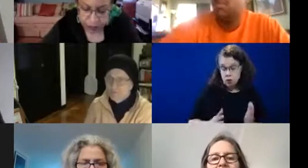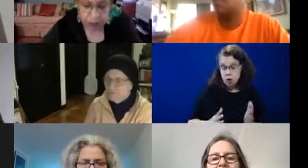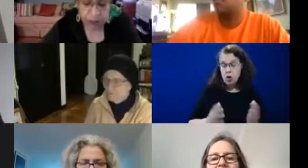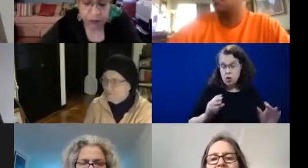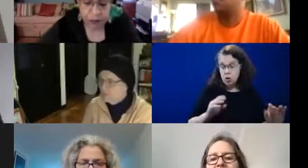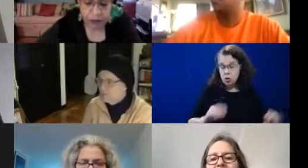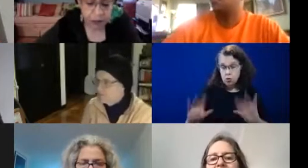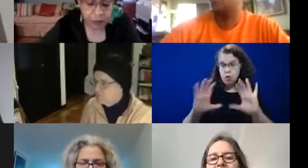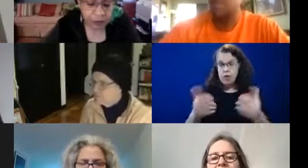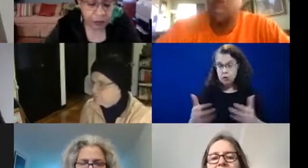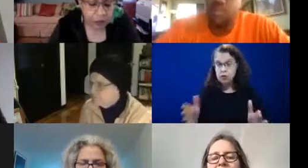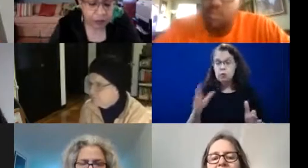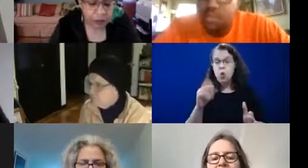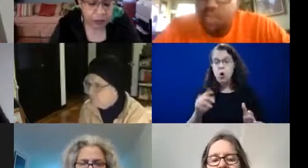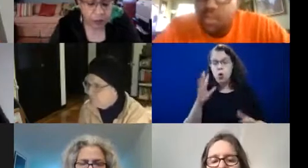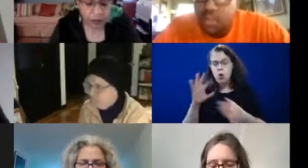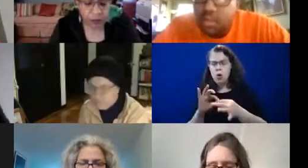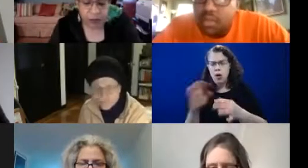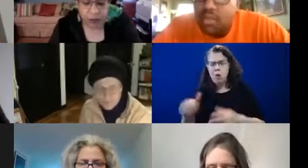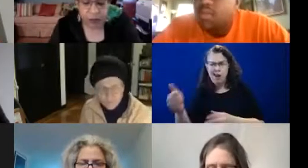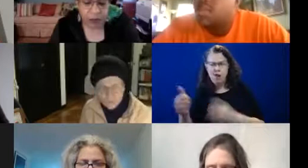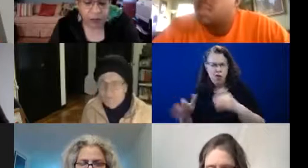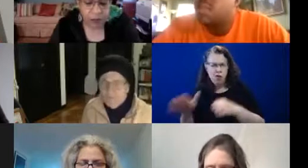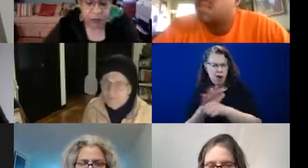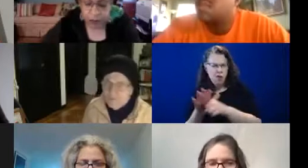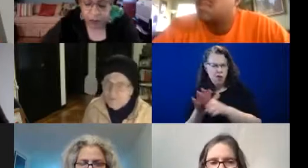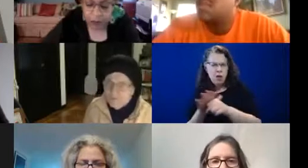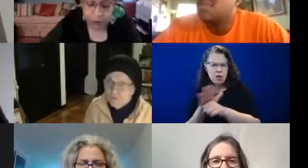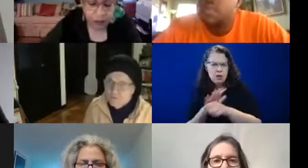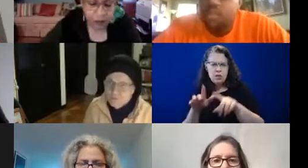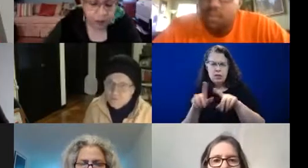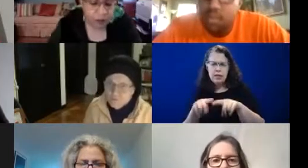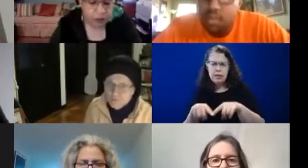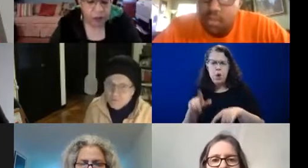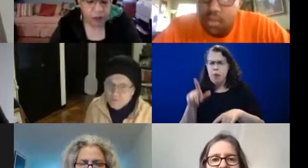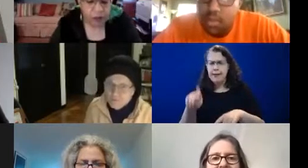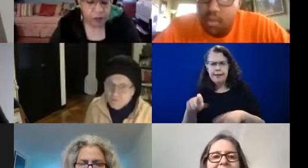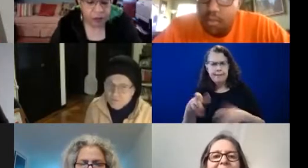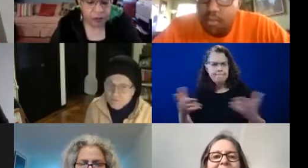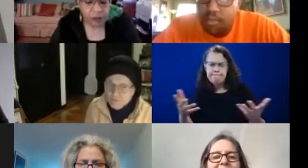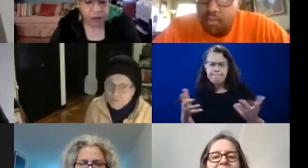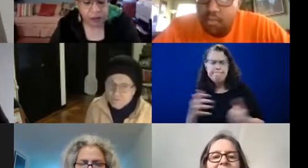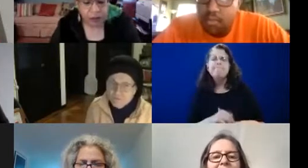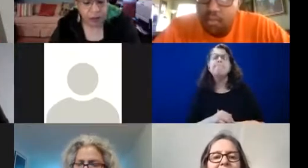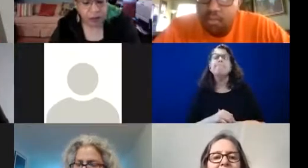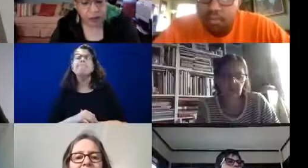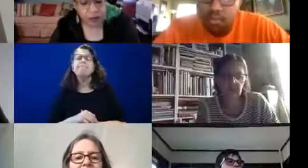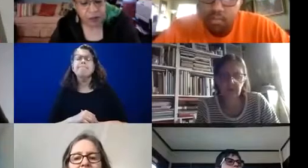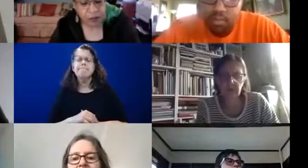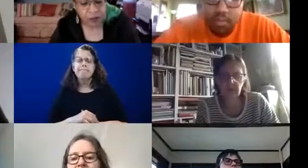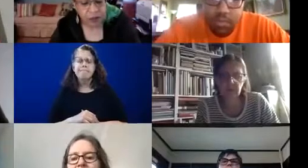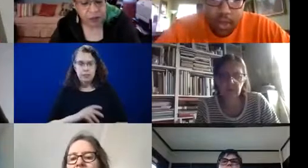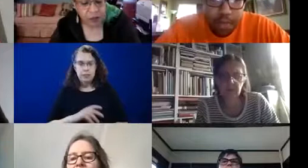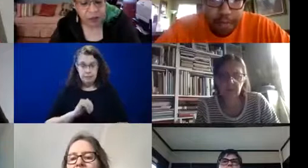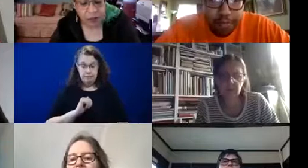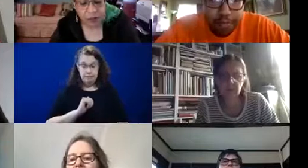or we coordinate with other areas, depending on what that need might be. Just as a personal